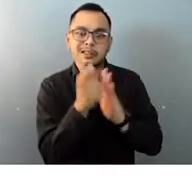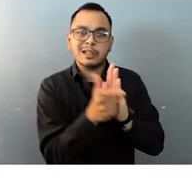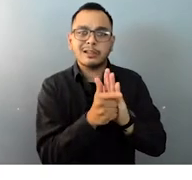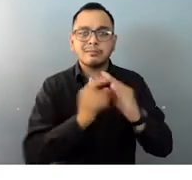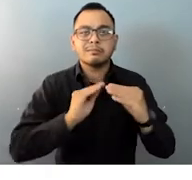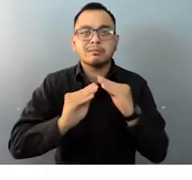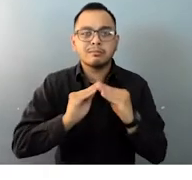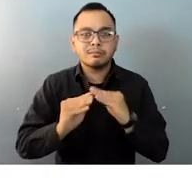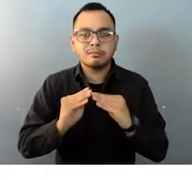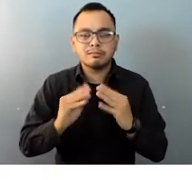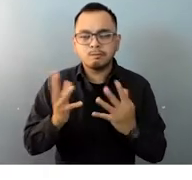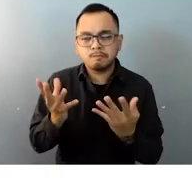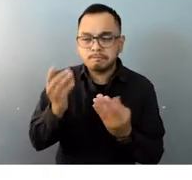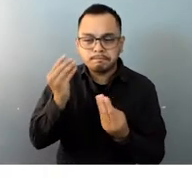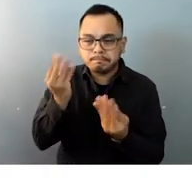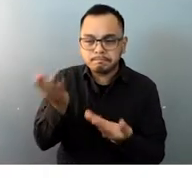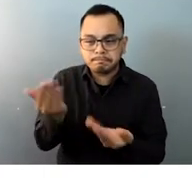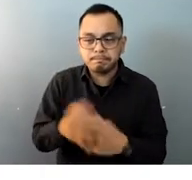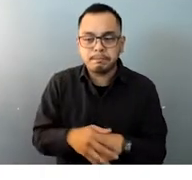to make a legislative remedy.